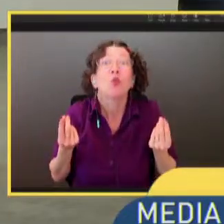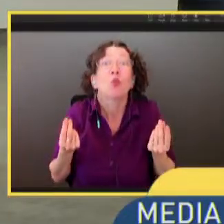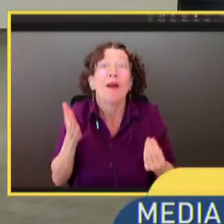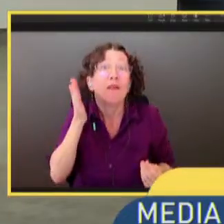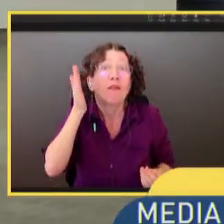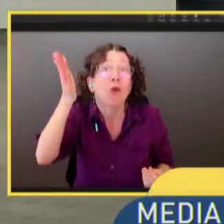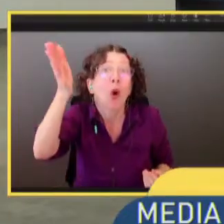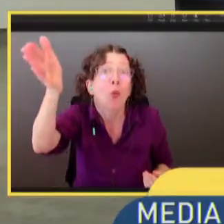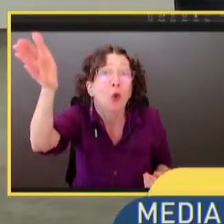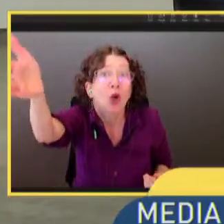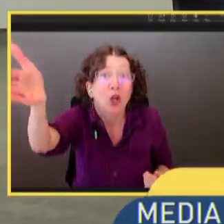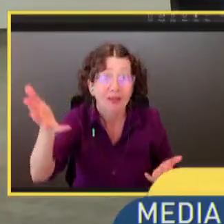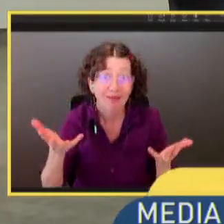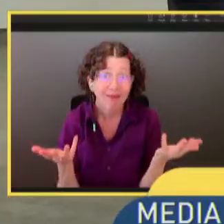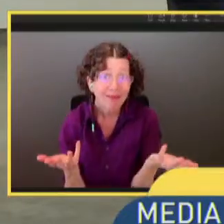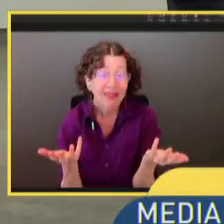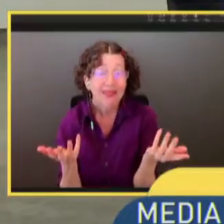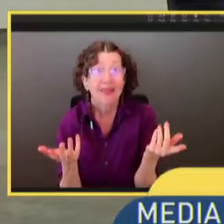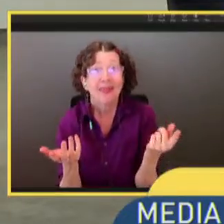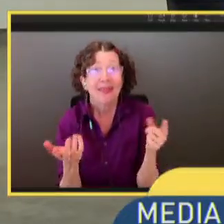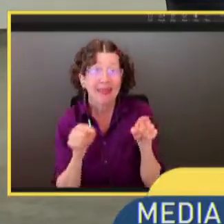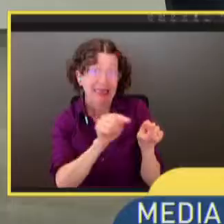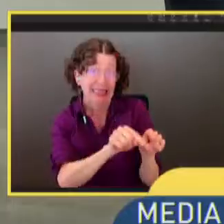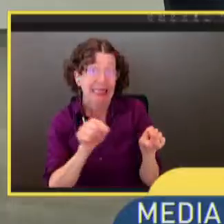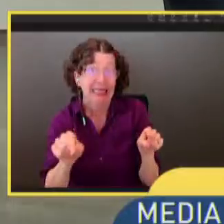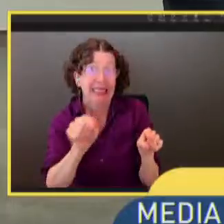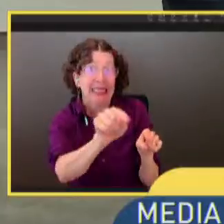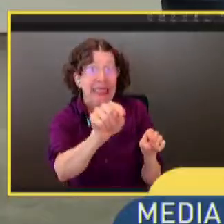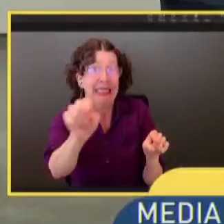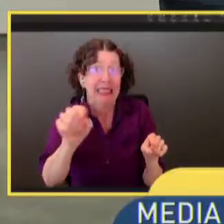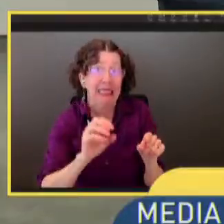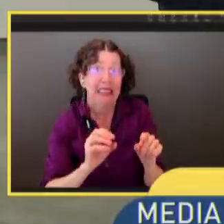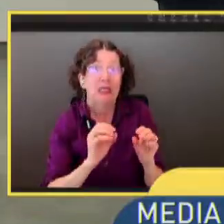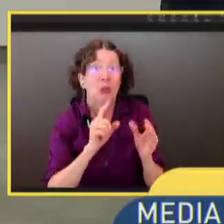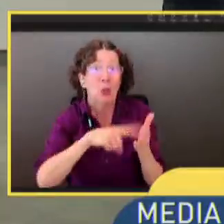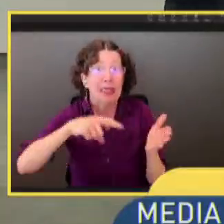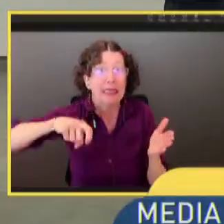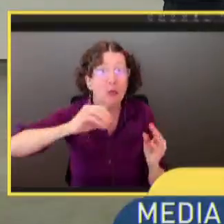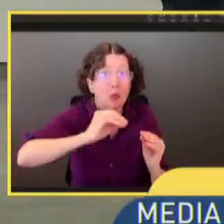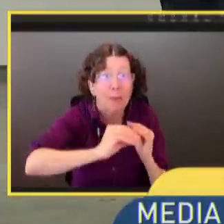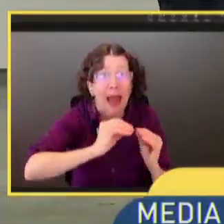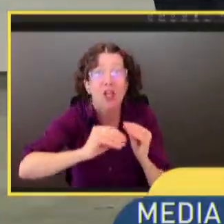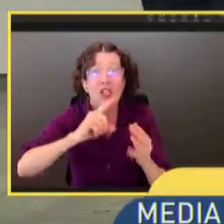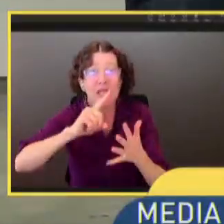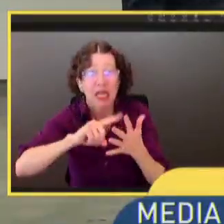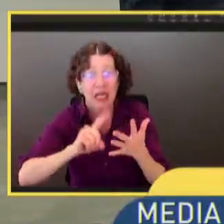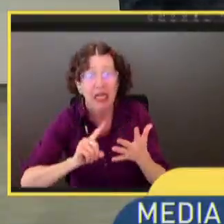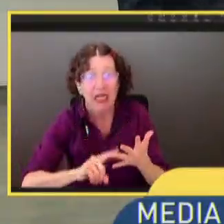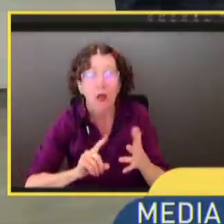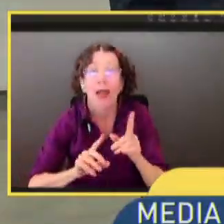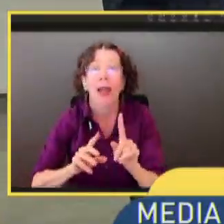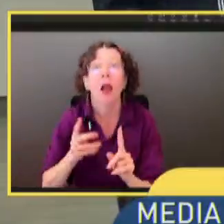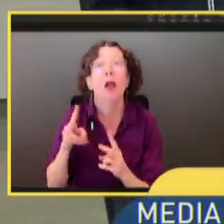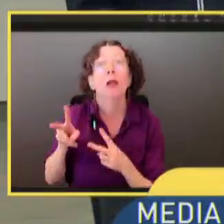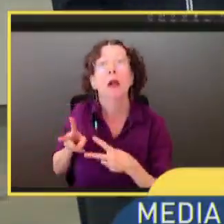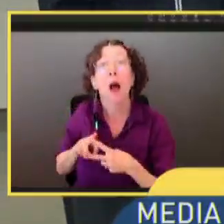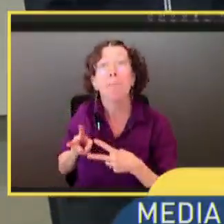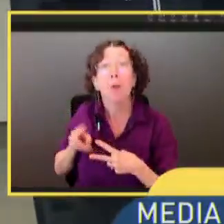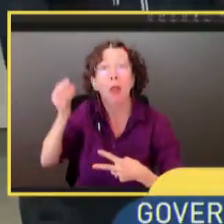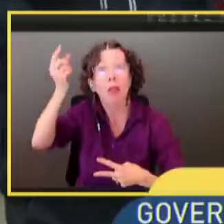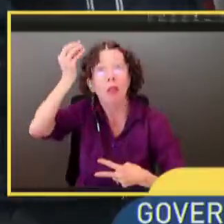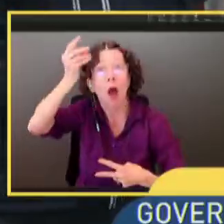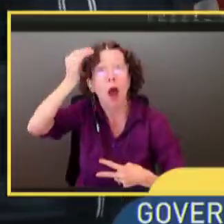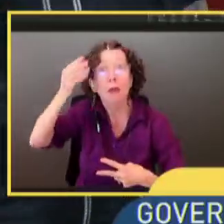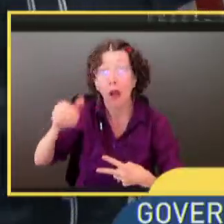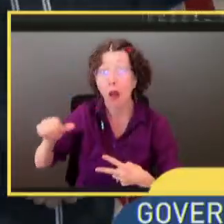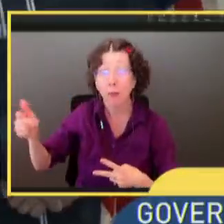this going forward? Sure. So the question goes to, I'll paraphrase it, is on the levee system, what's been the conversation on sort of